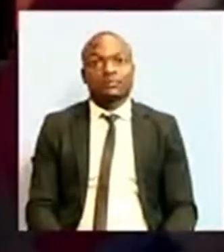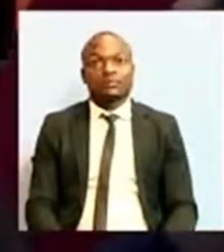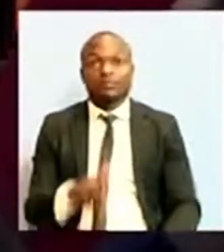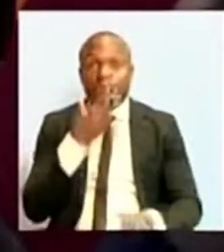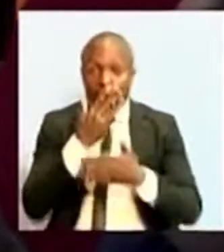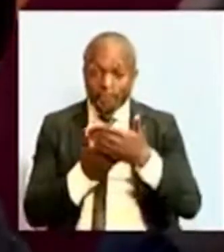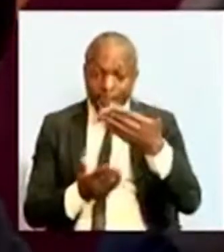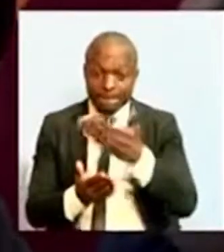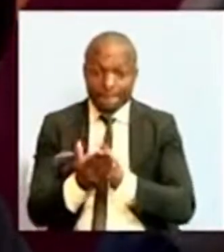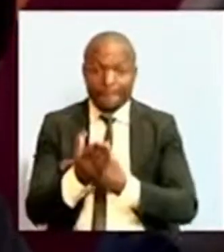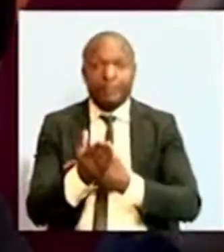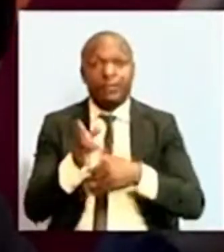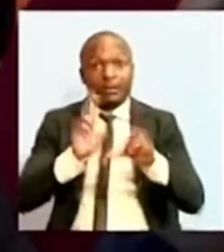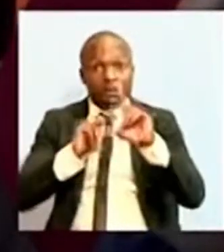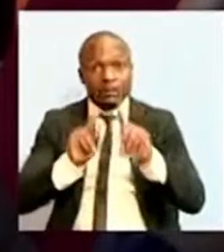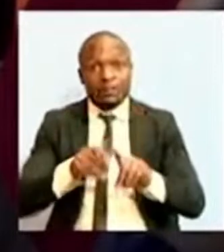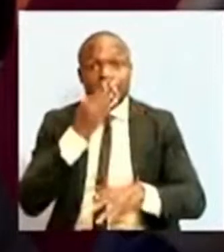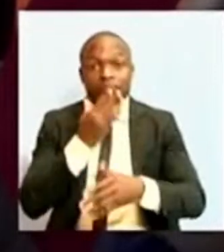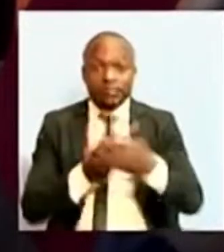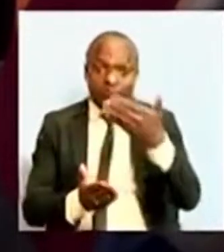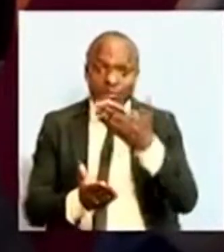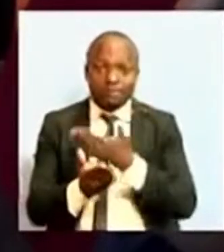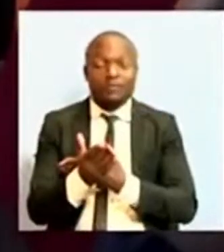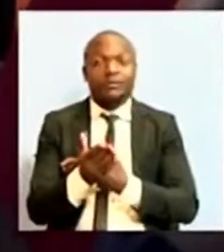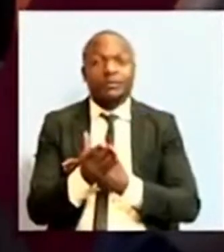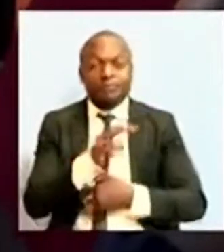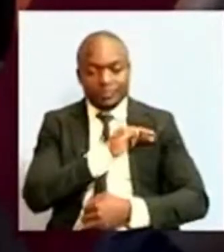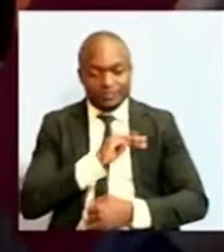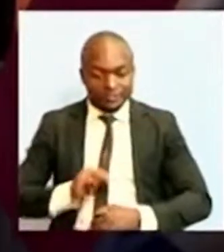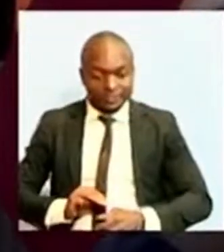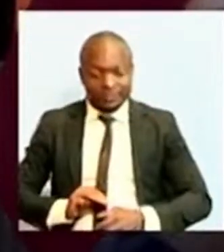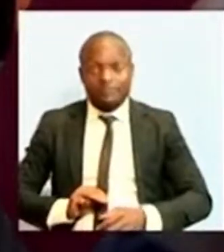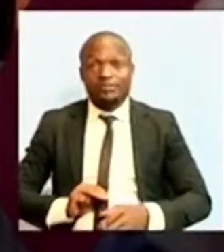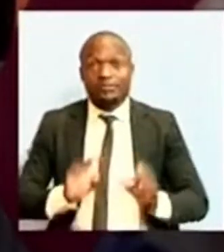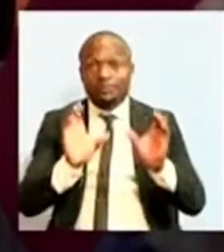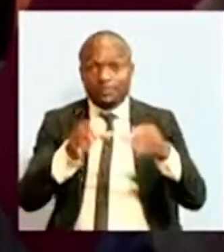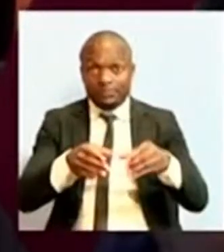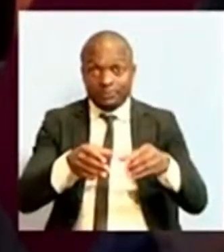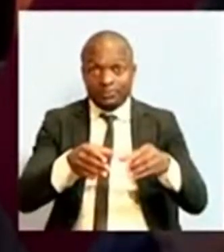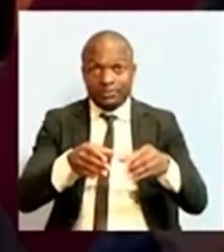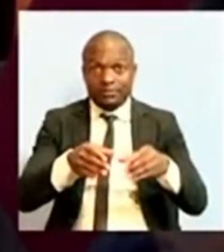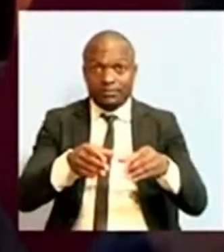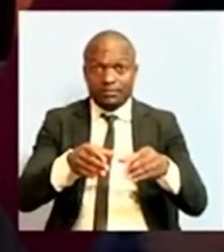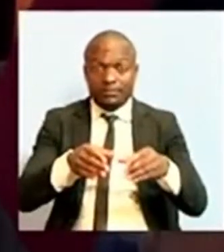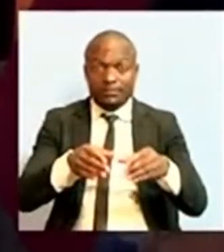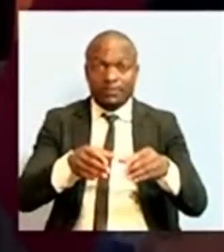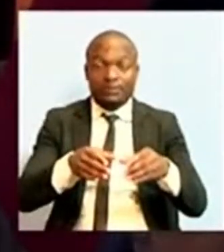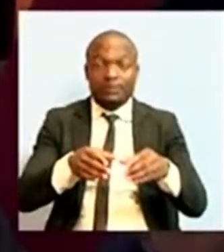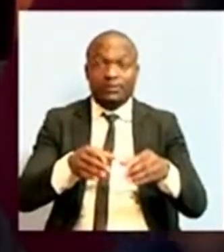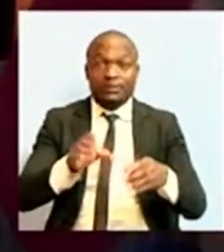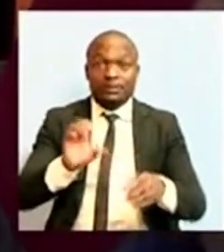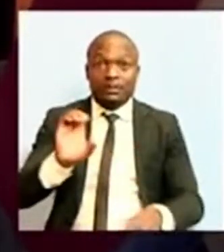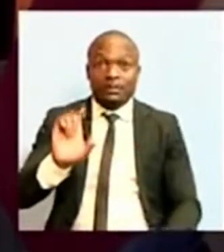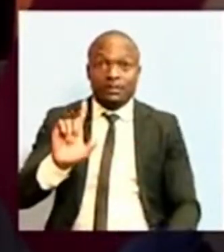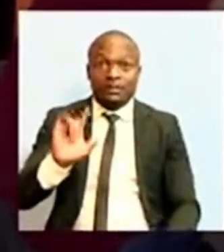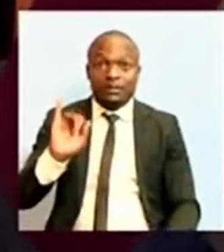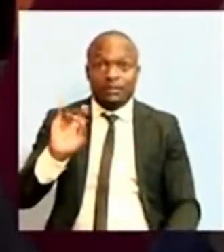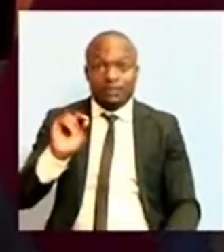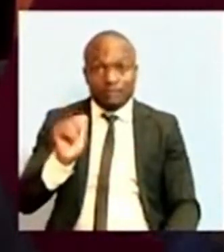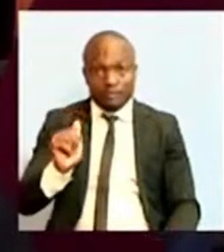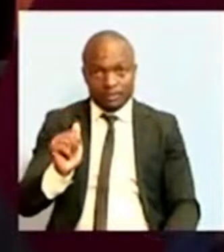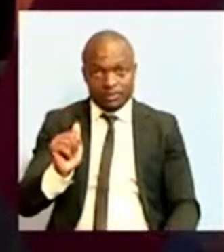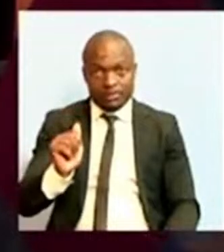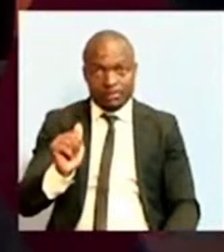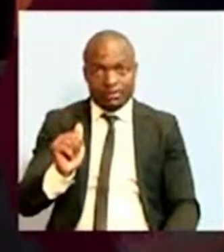Good morning, Chair. Good morning, members of the Honorable Committee. My name is Elena Nyurenda, Director of Human Resources and Administration